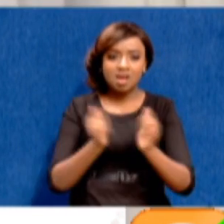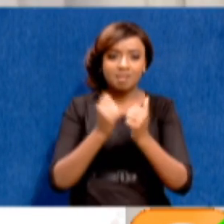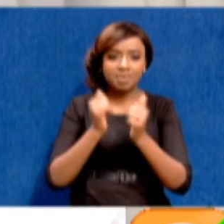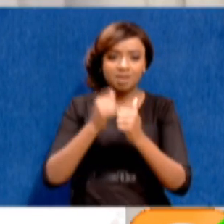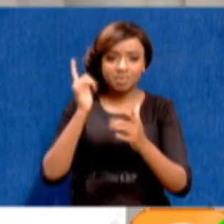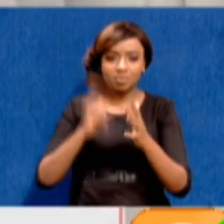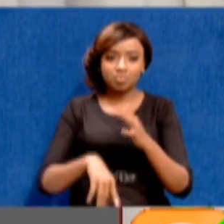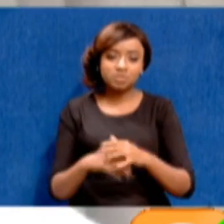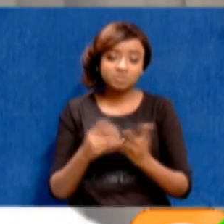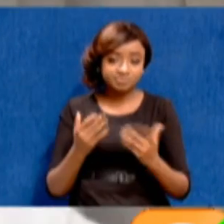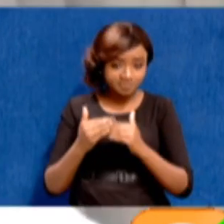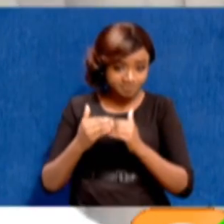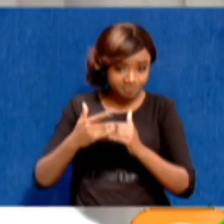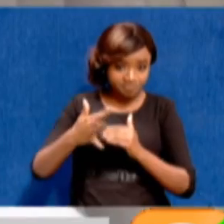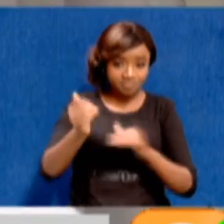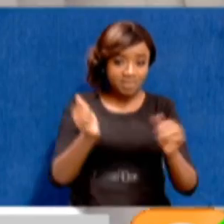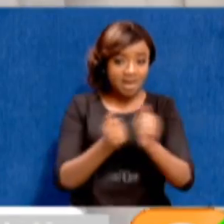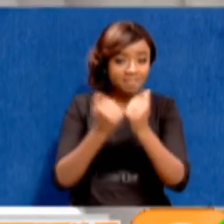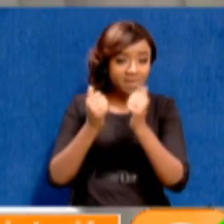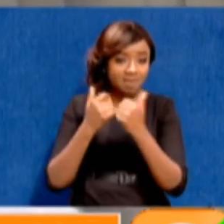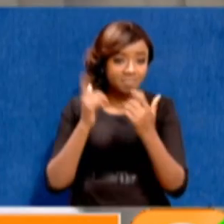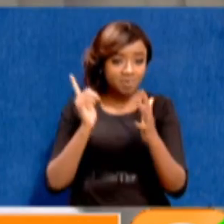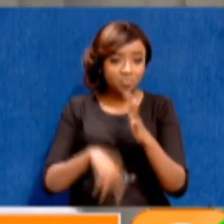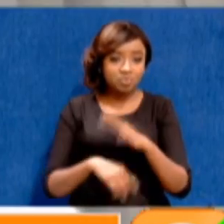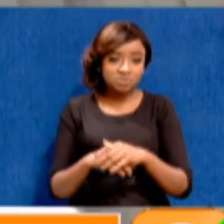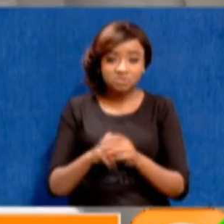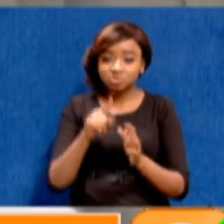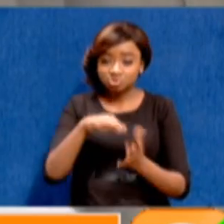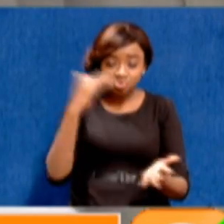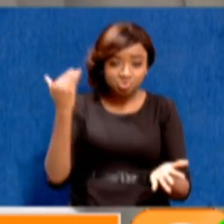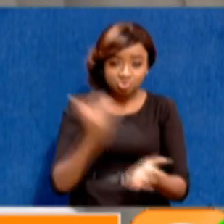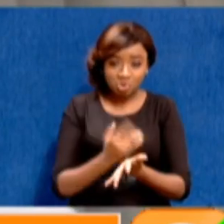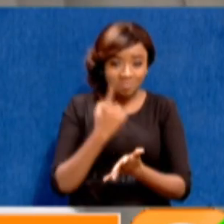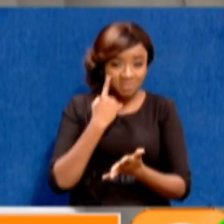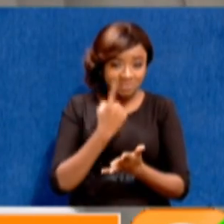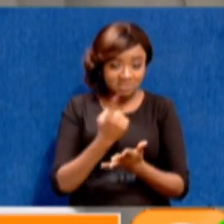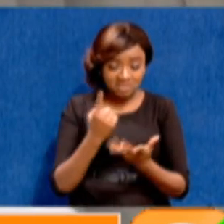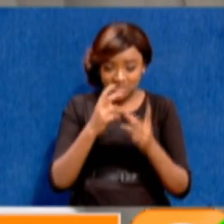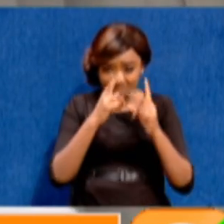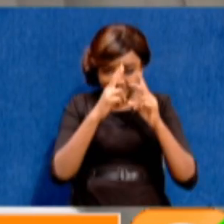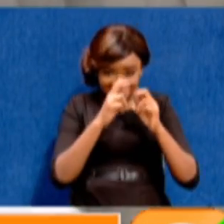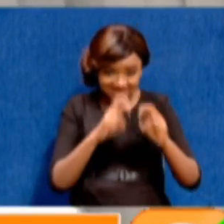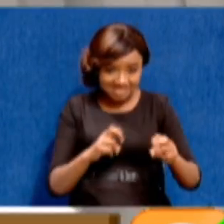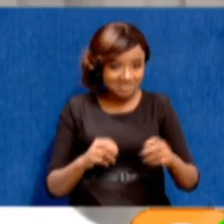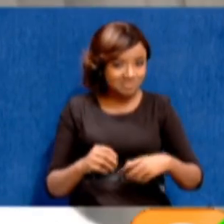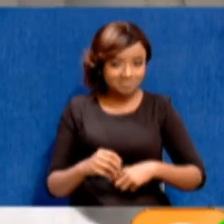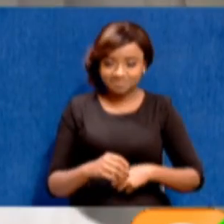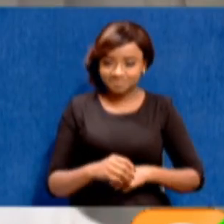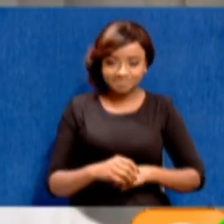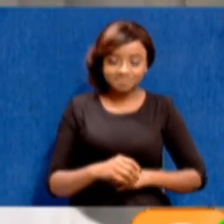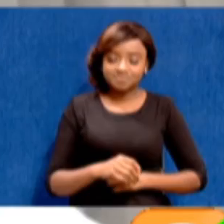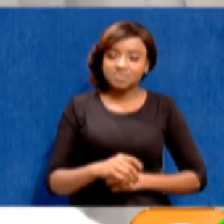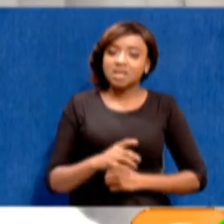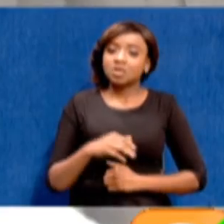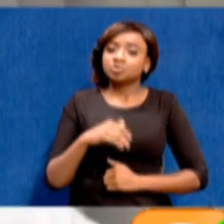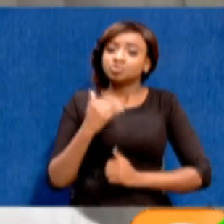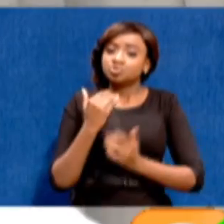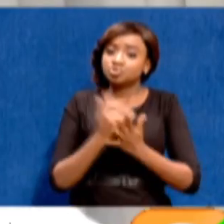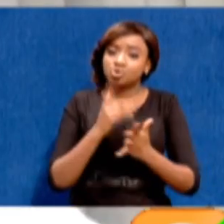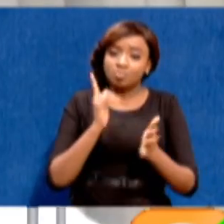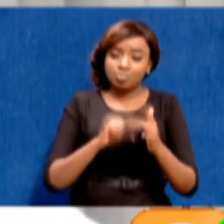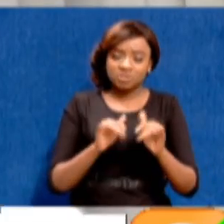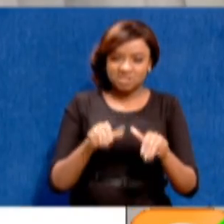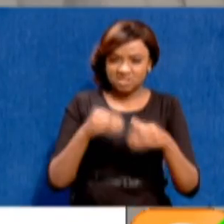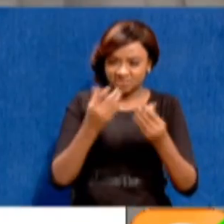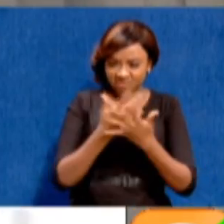be happening? What will happen in the interim is you do not stop seeing the study participants. What stops is giving